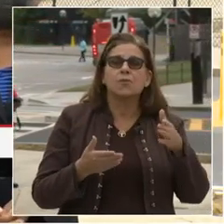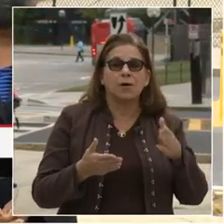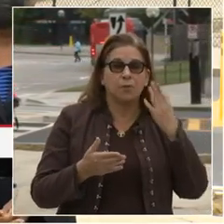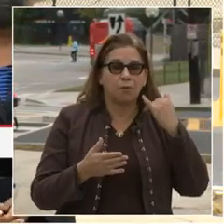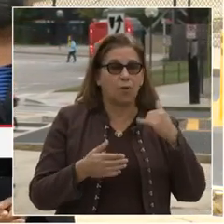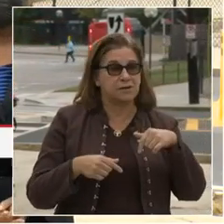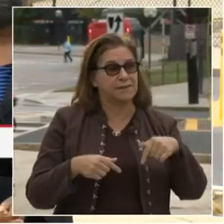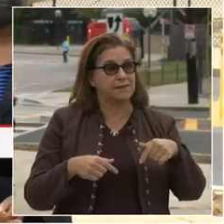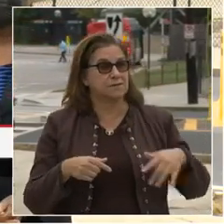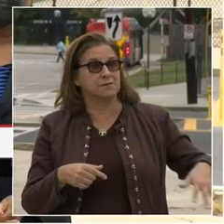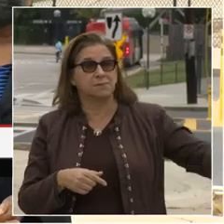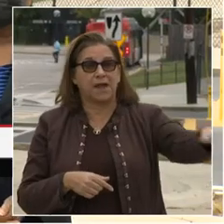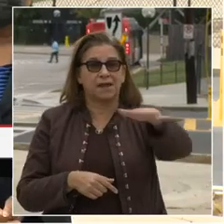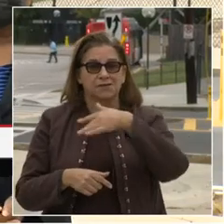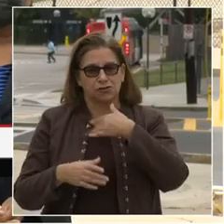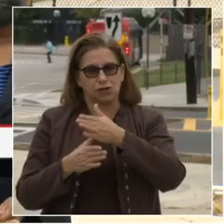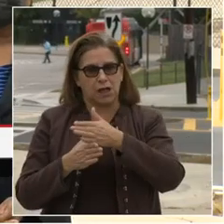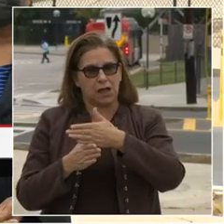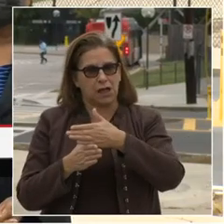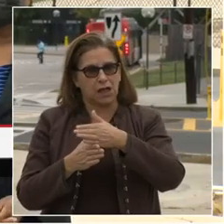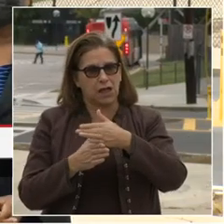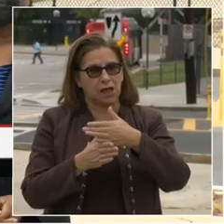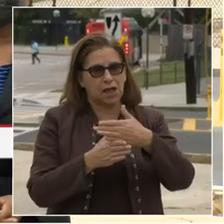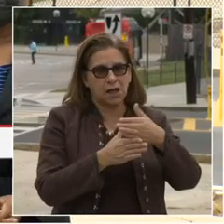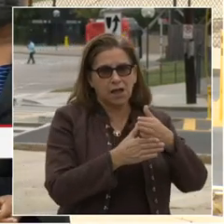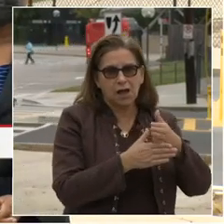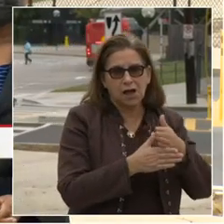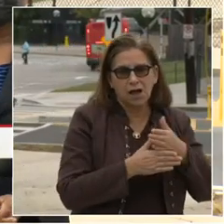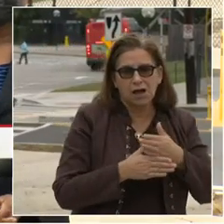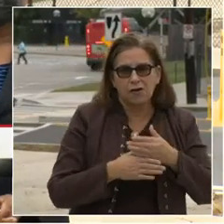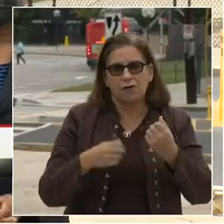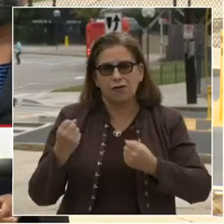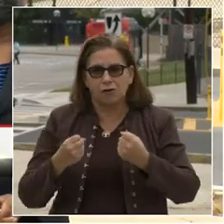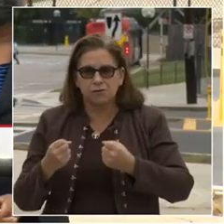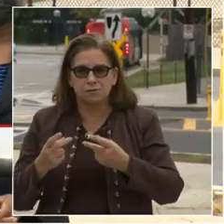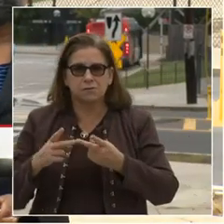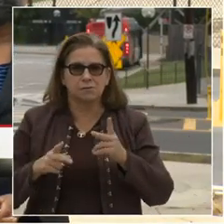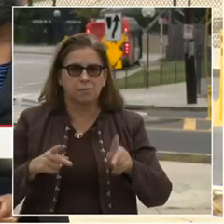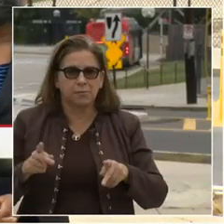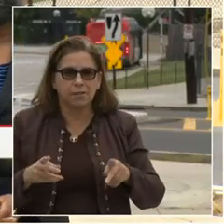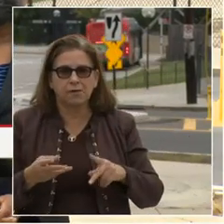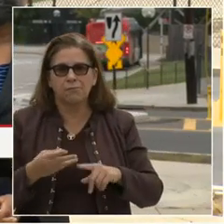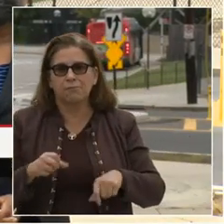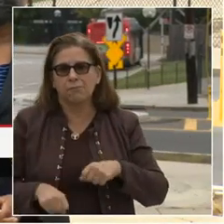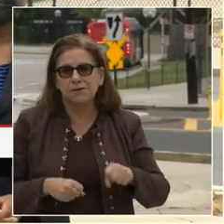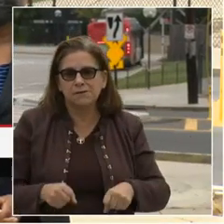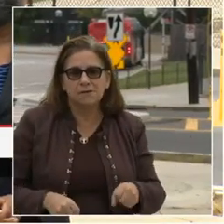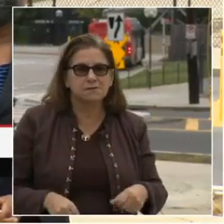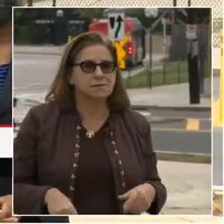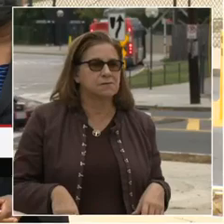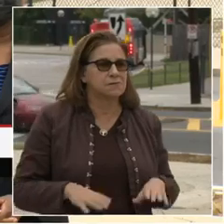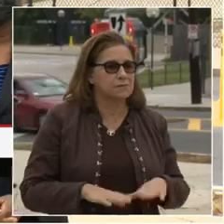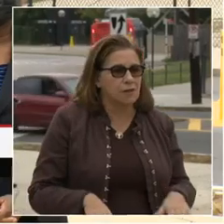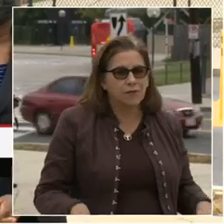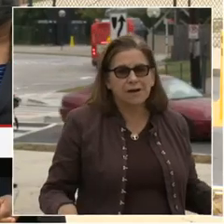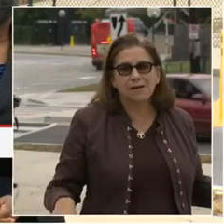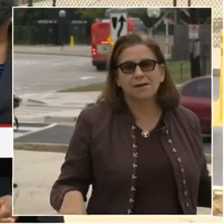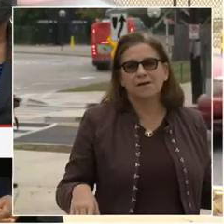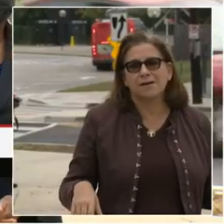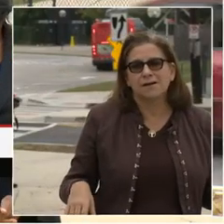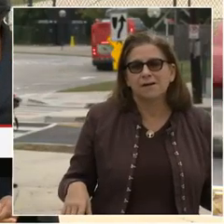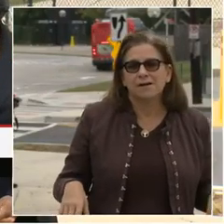there. And so that is how I hope that the community will go into these discussions